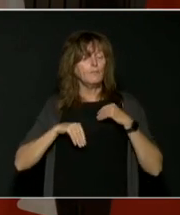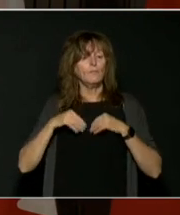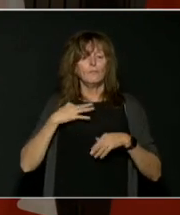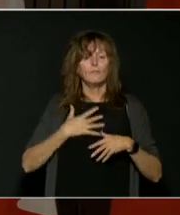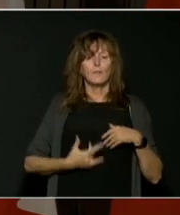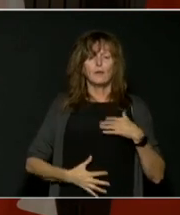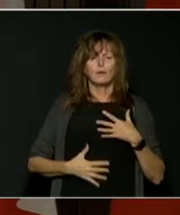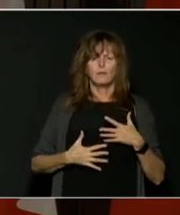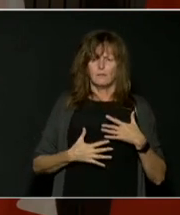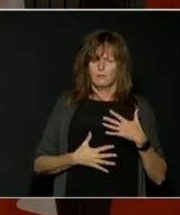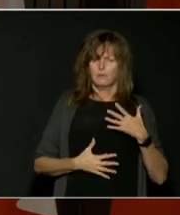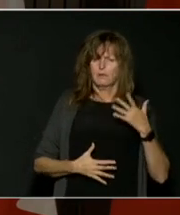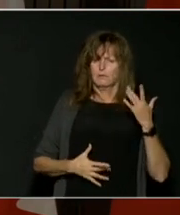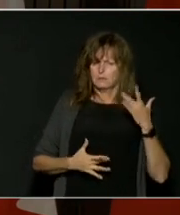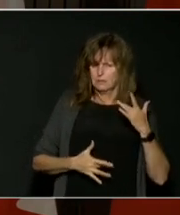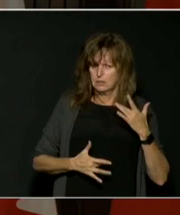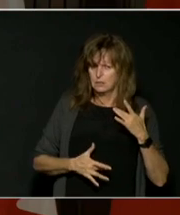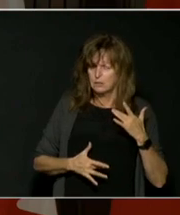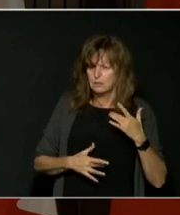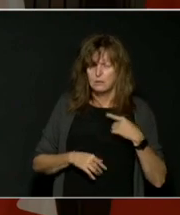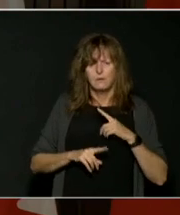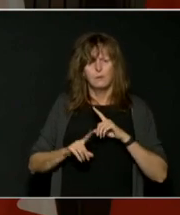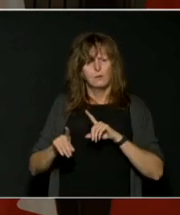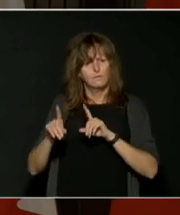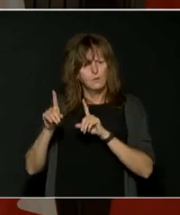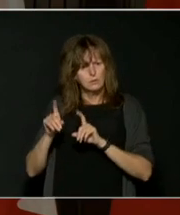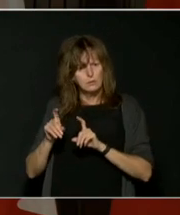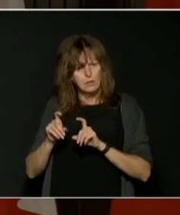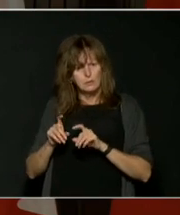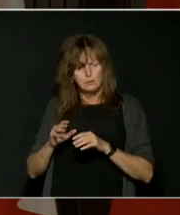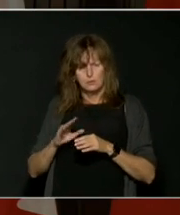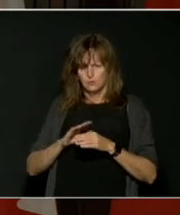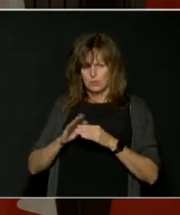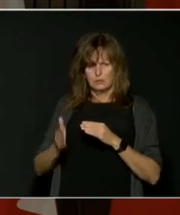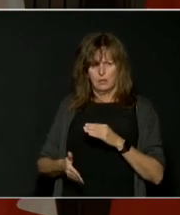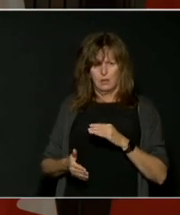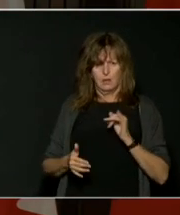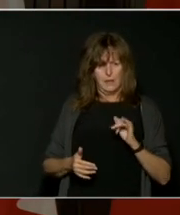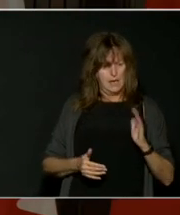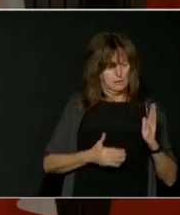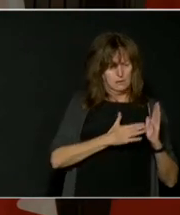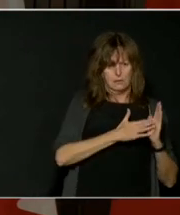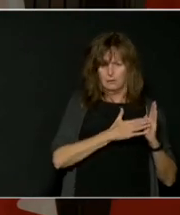result, and for me to get infected, the